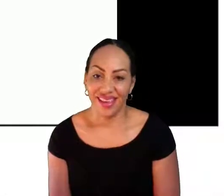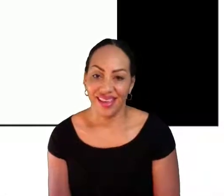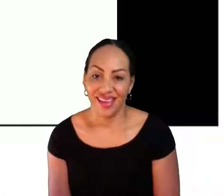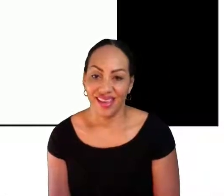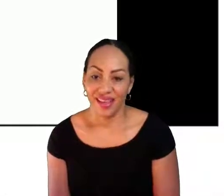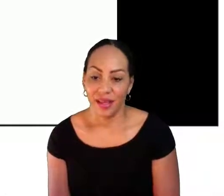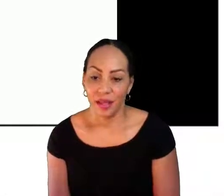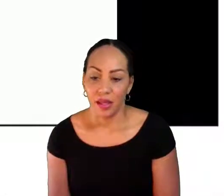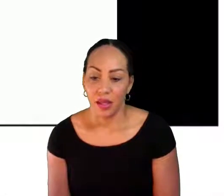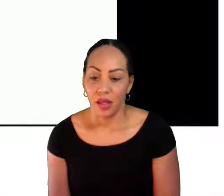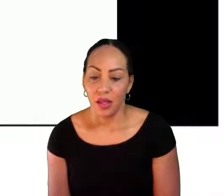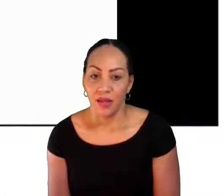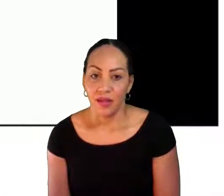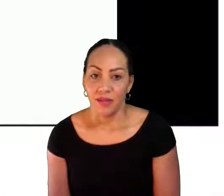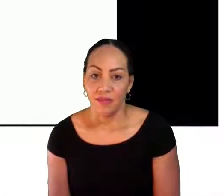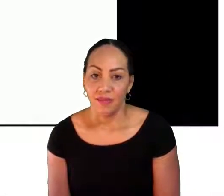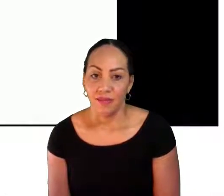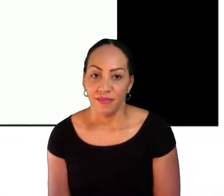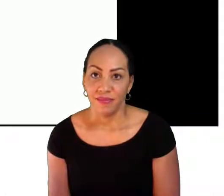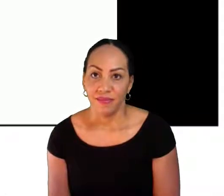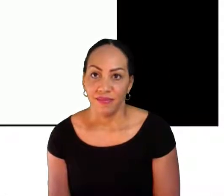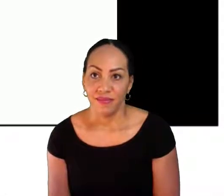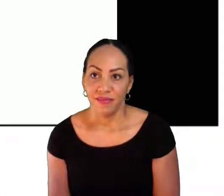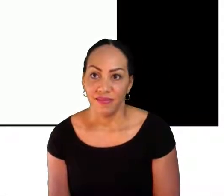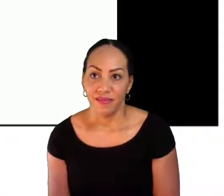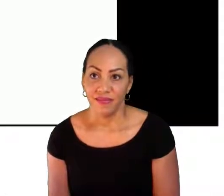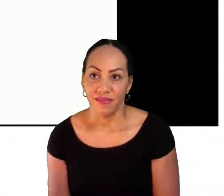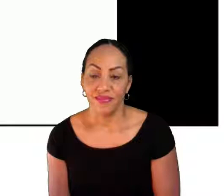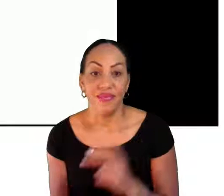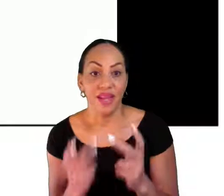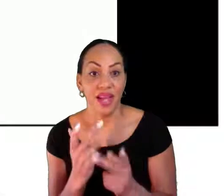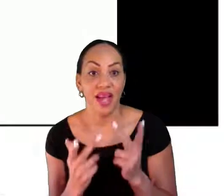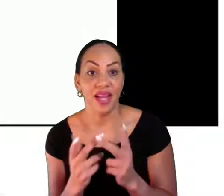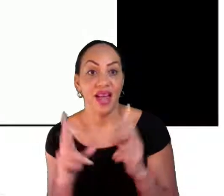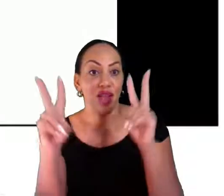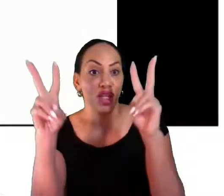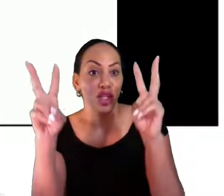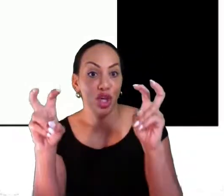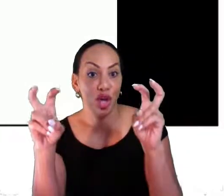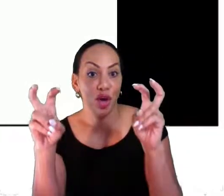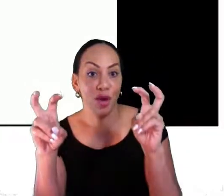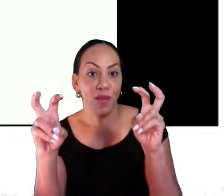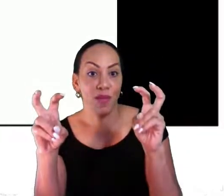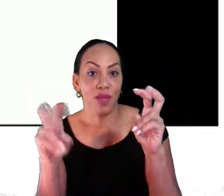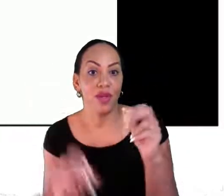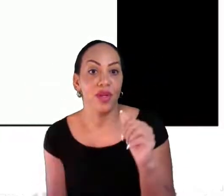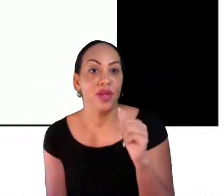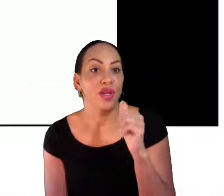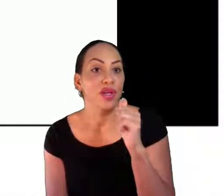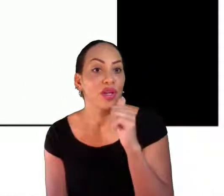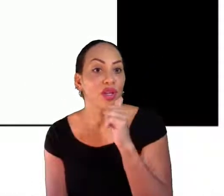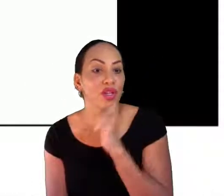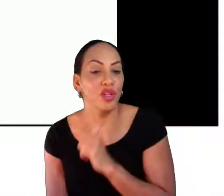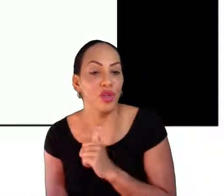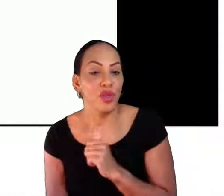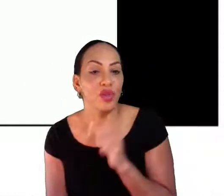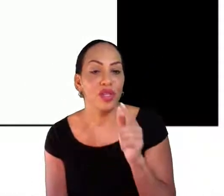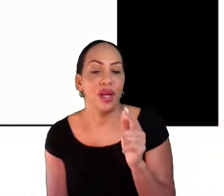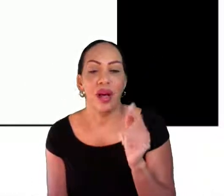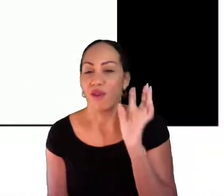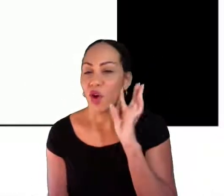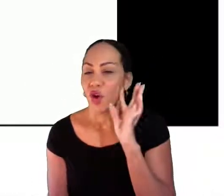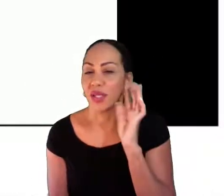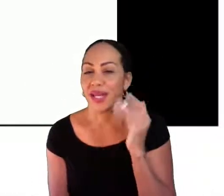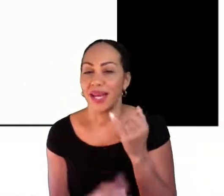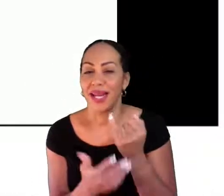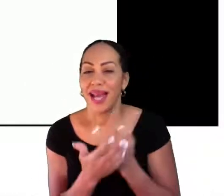There's another term that is also used by designers, but I also heard someone else in anti-racism training the other day use, which is also the